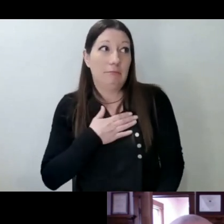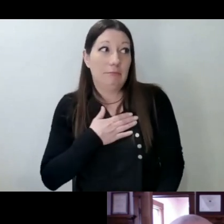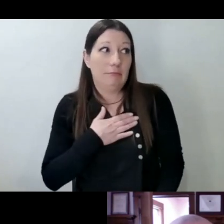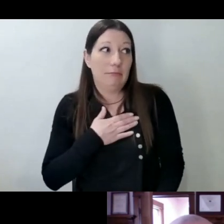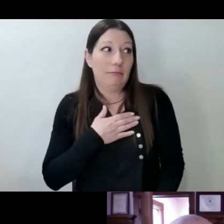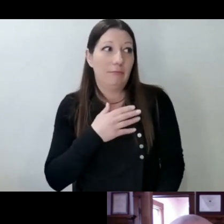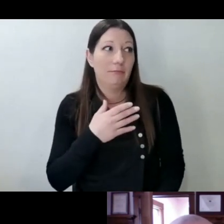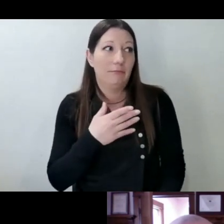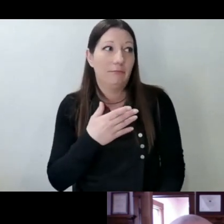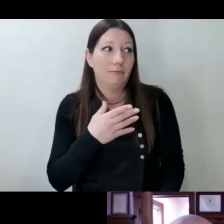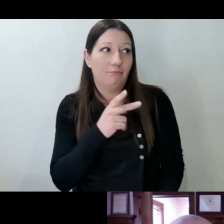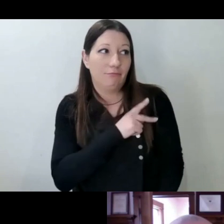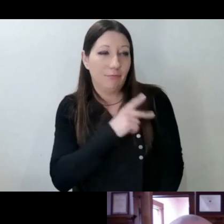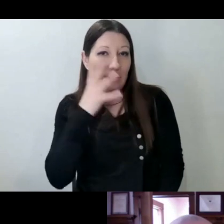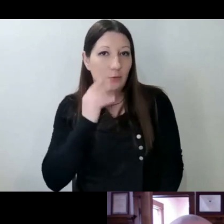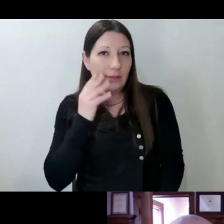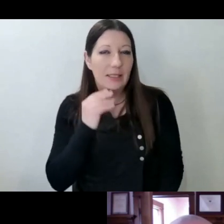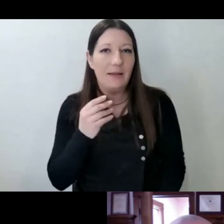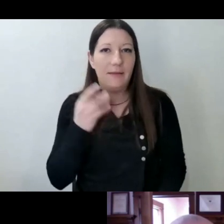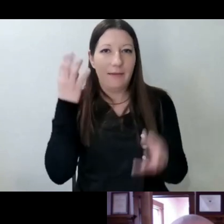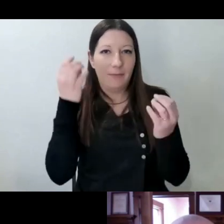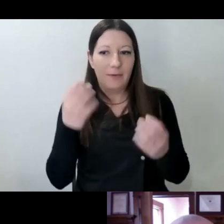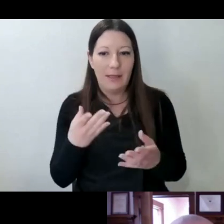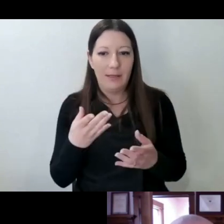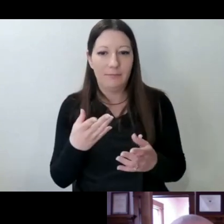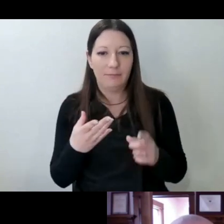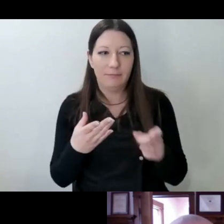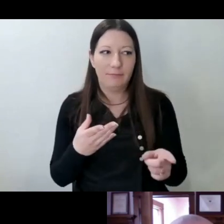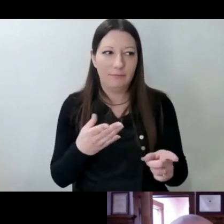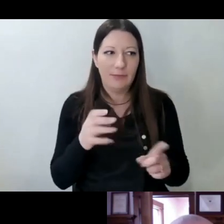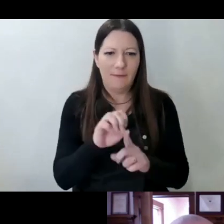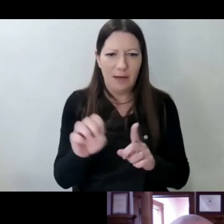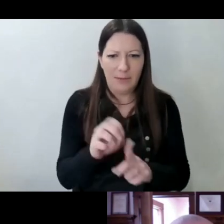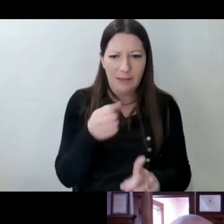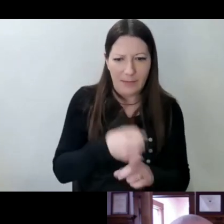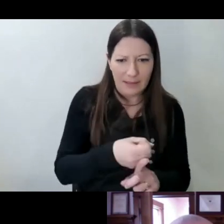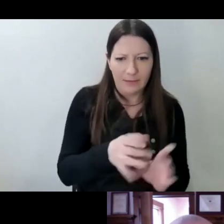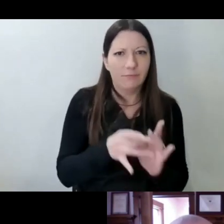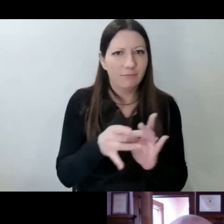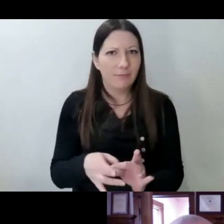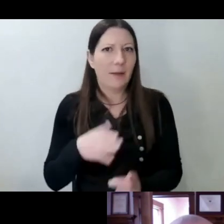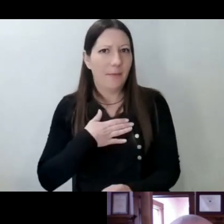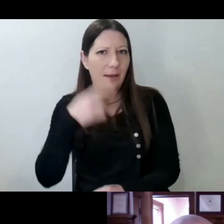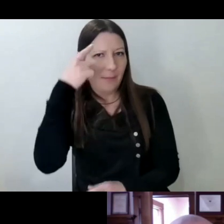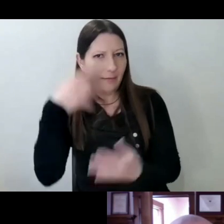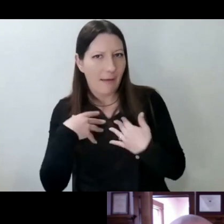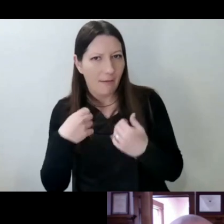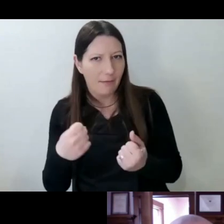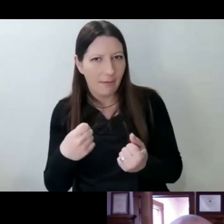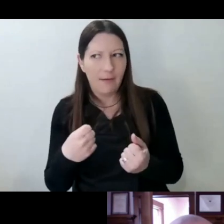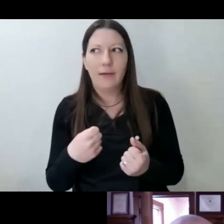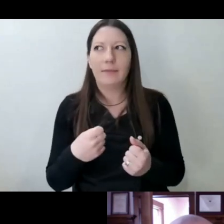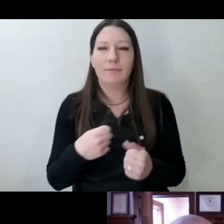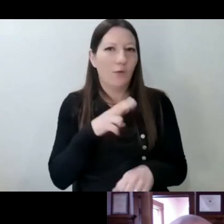being impacted without also considering my own mental health, but also the mental health of the community and how that is impacting them both physically in terms of